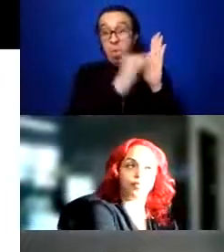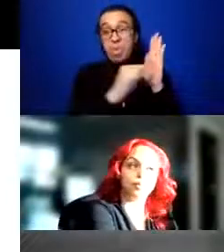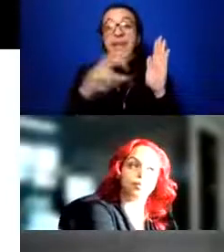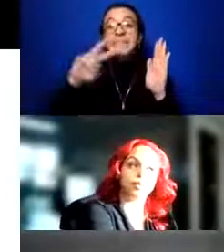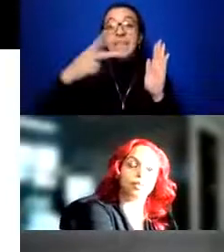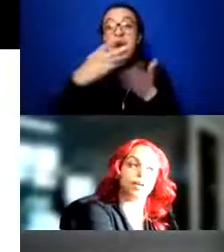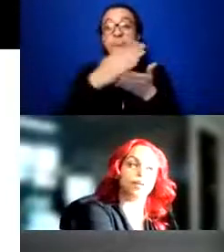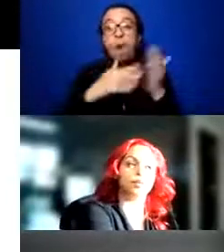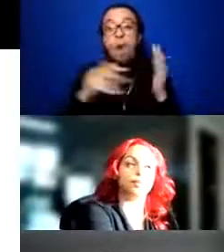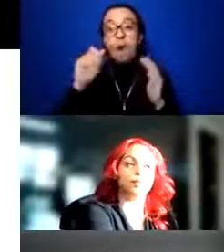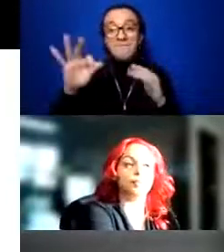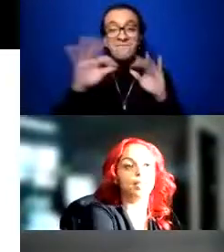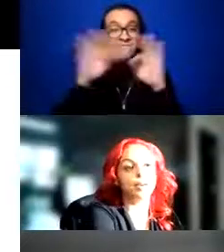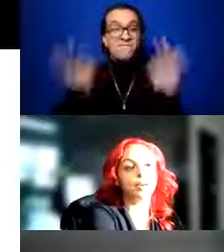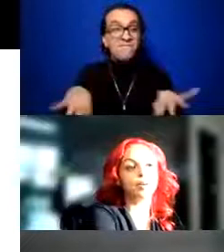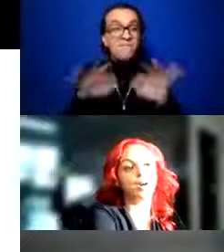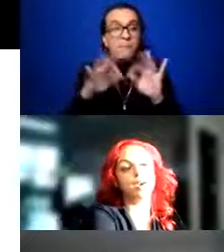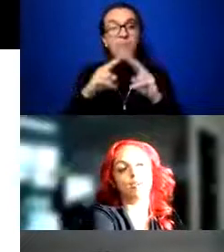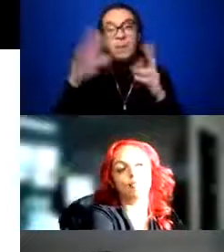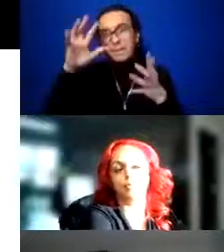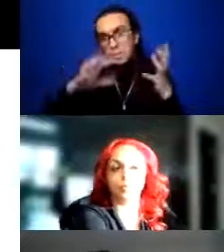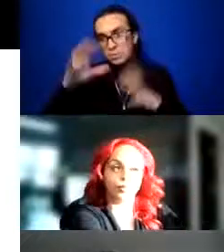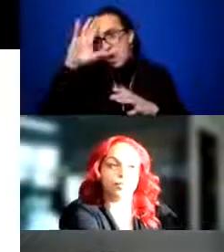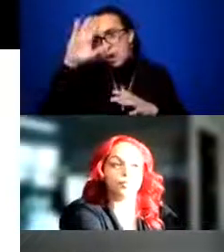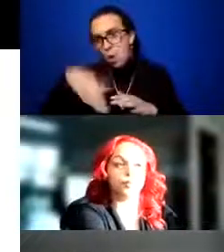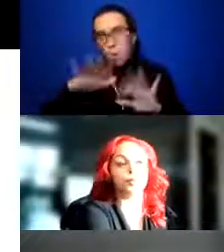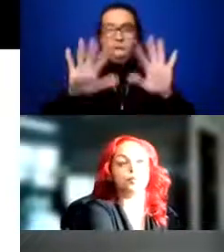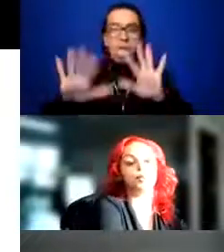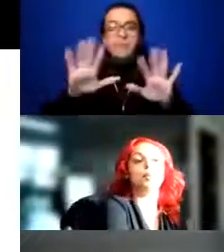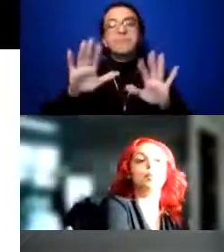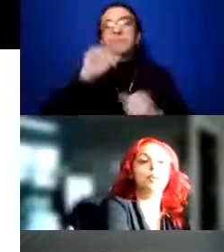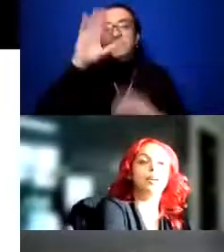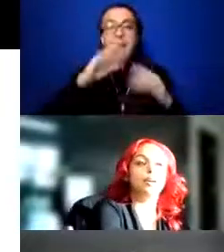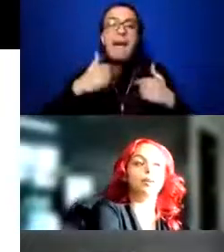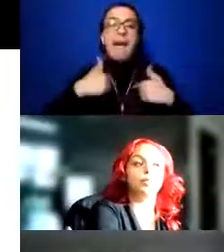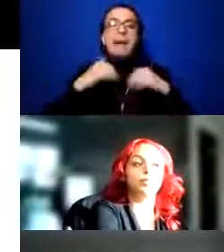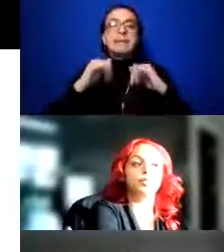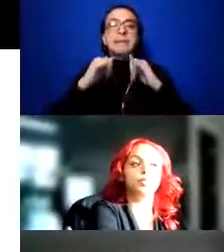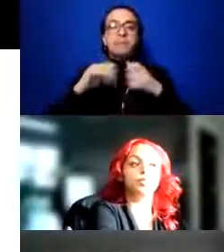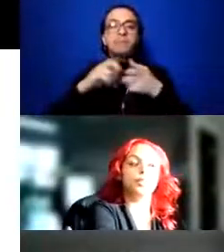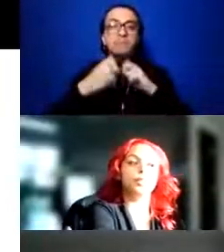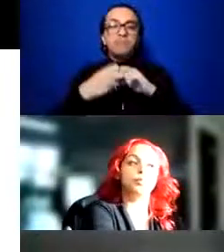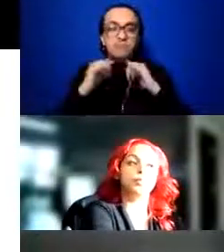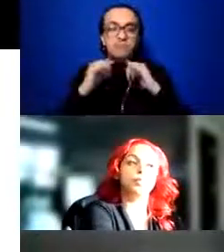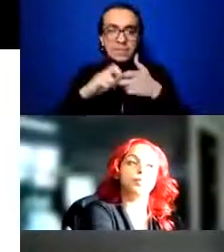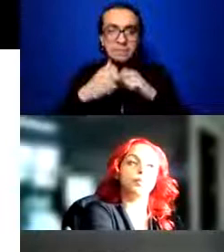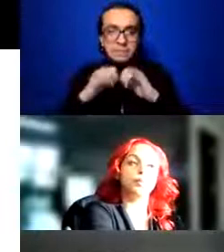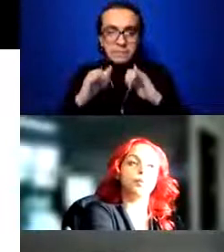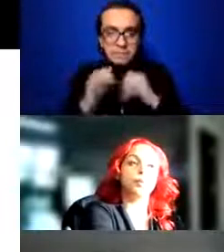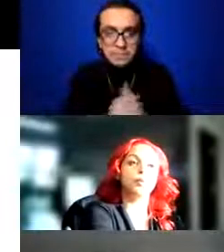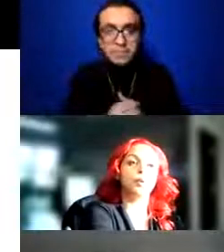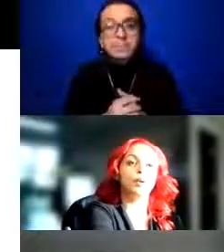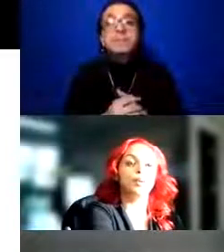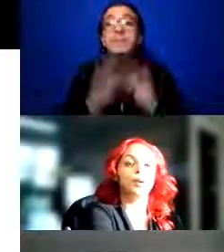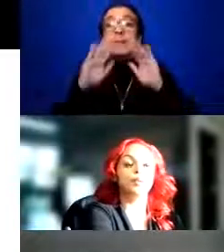very confusing. I don't know what to fill out. I have troubles with these forms. So just to make it a little bit more